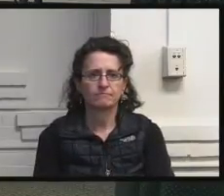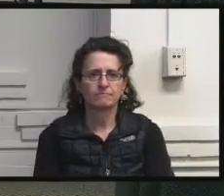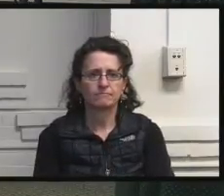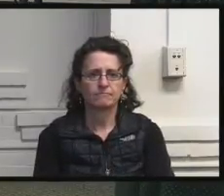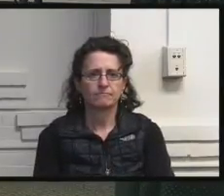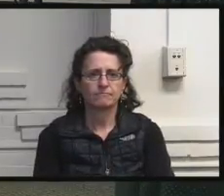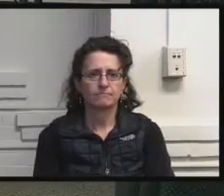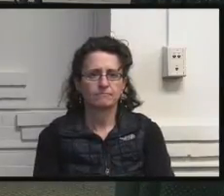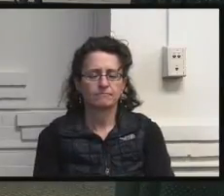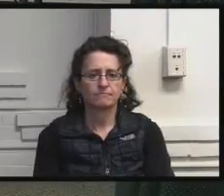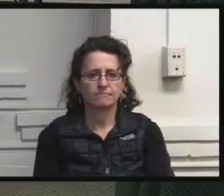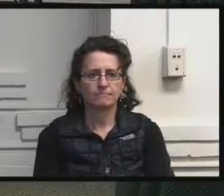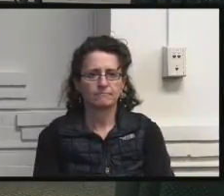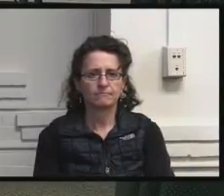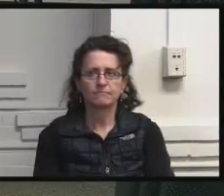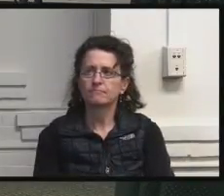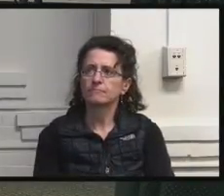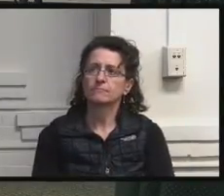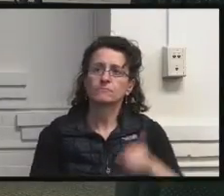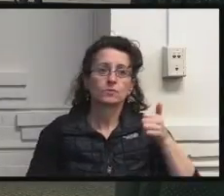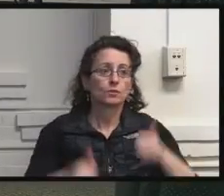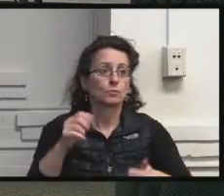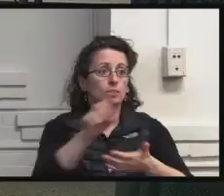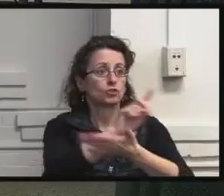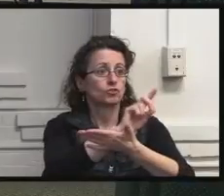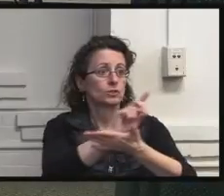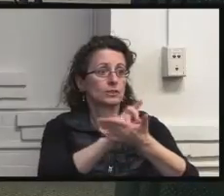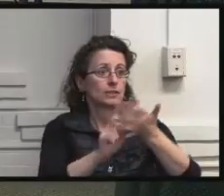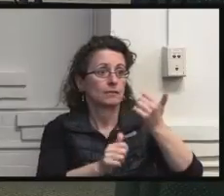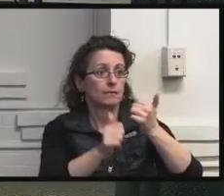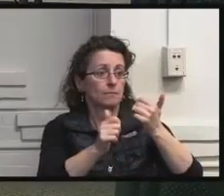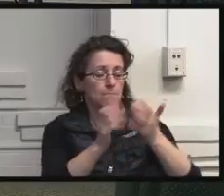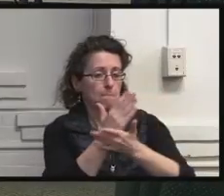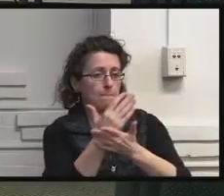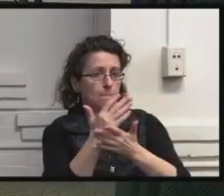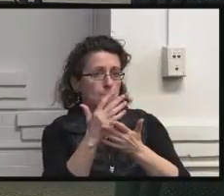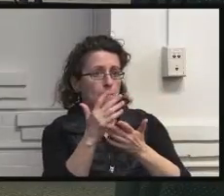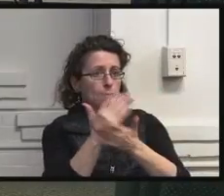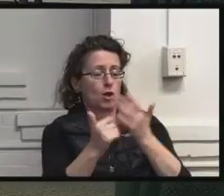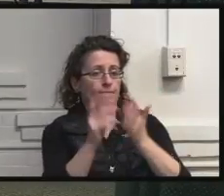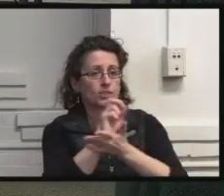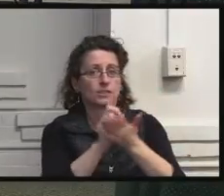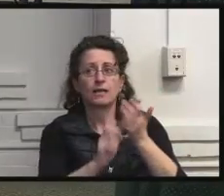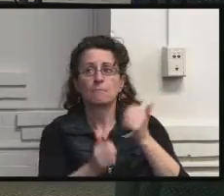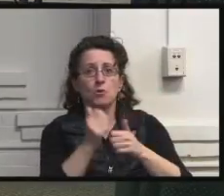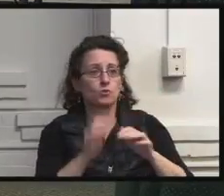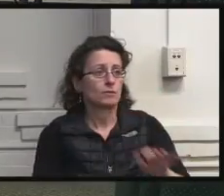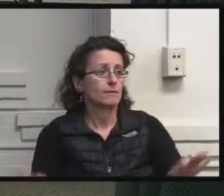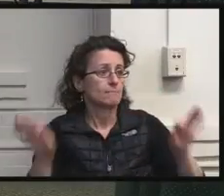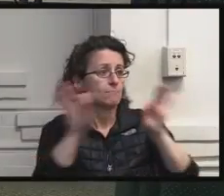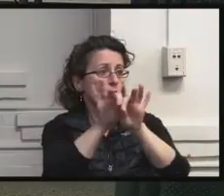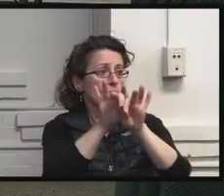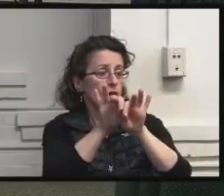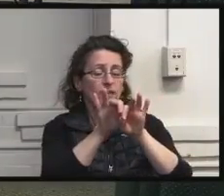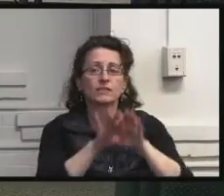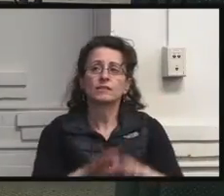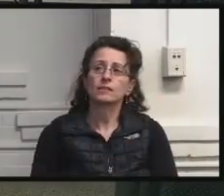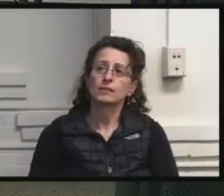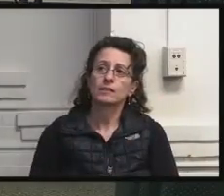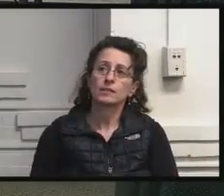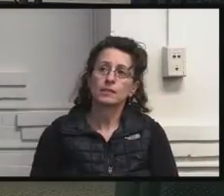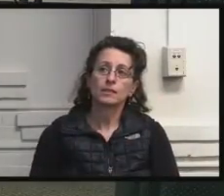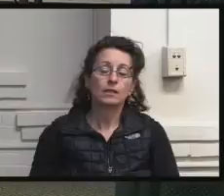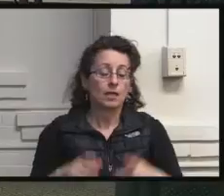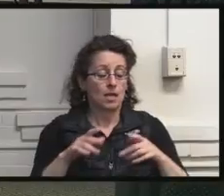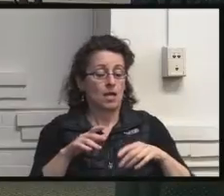And then the next polling question is, which design aspect is the most important to you? And once you start voting, those will start to disappear. Again, the first one is the